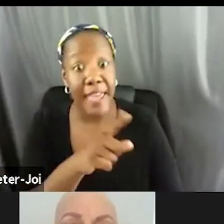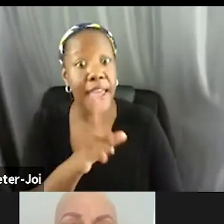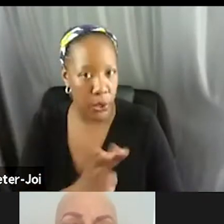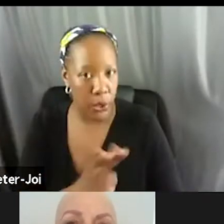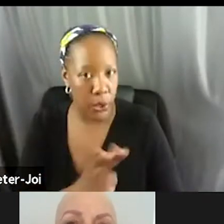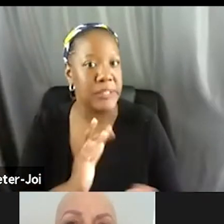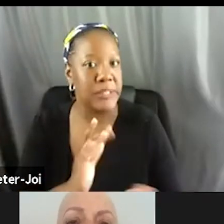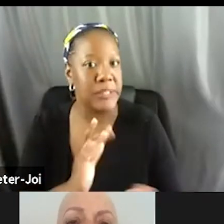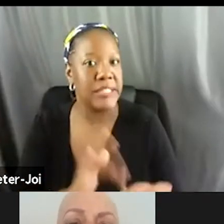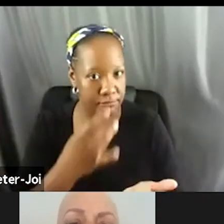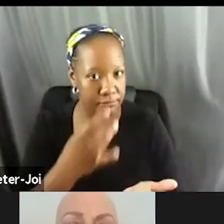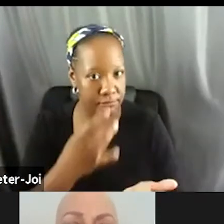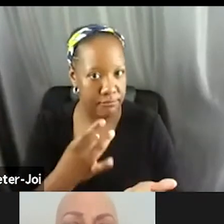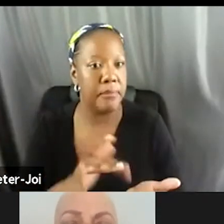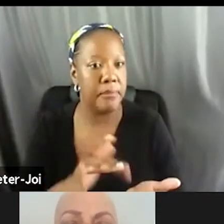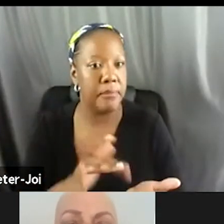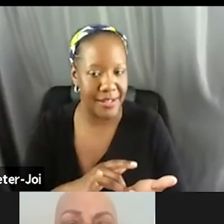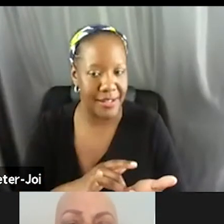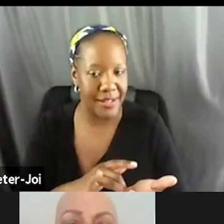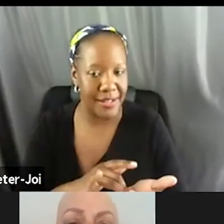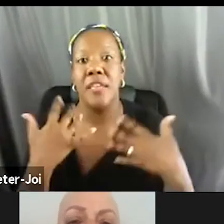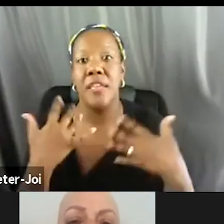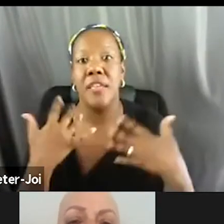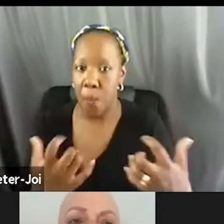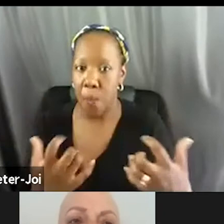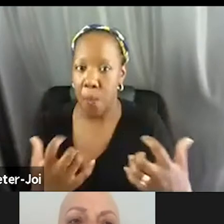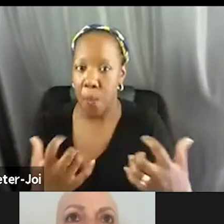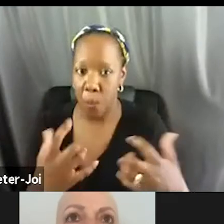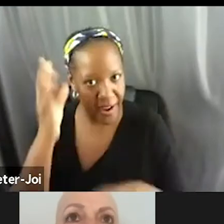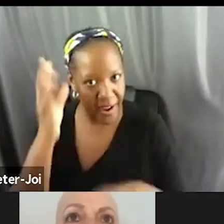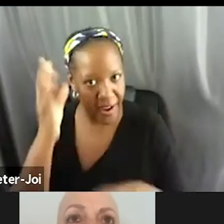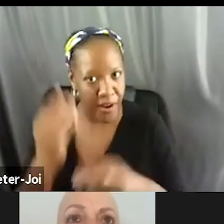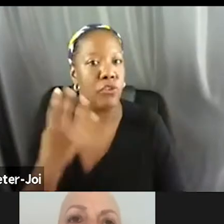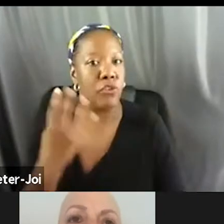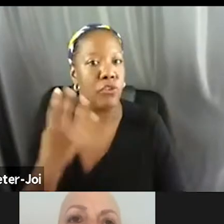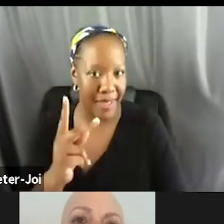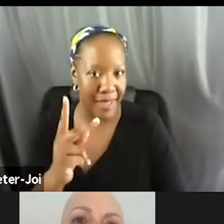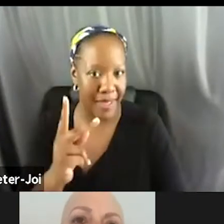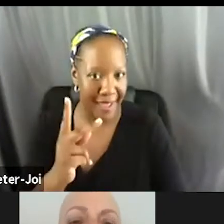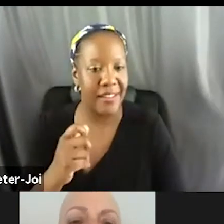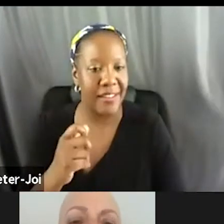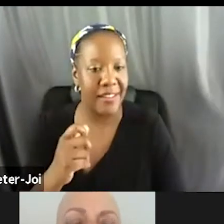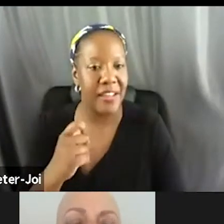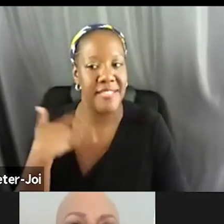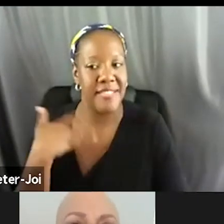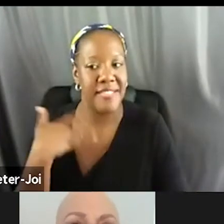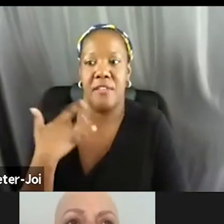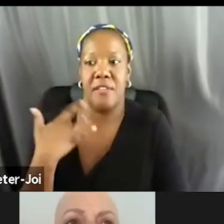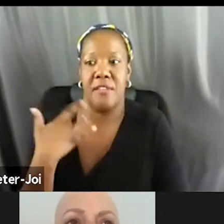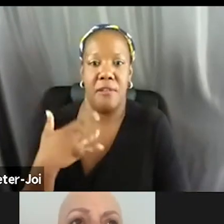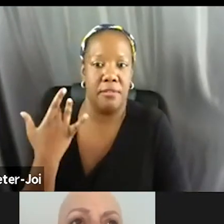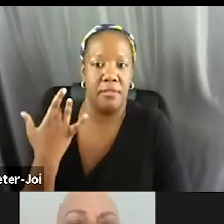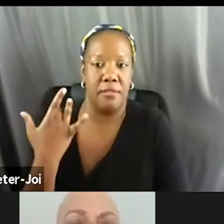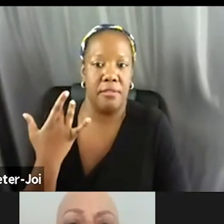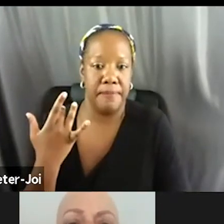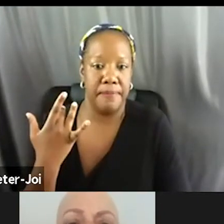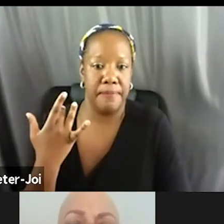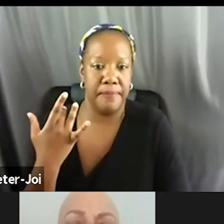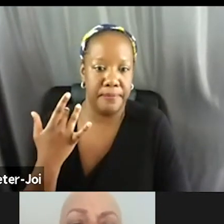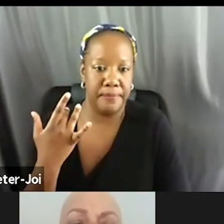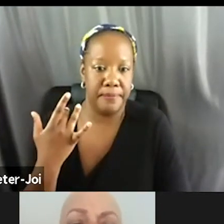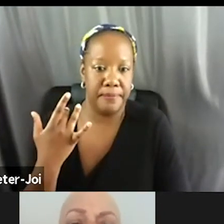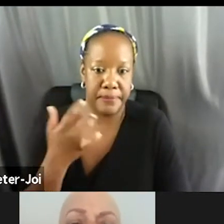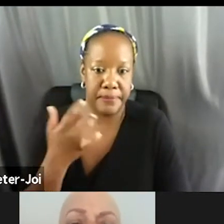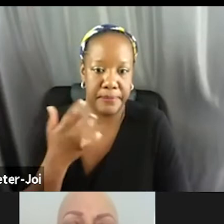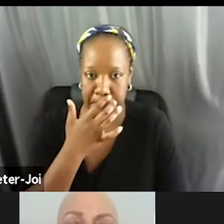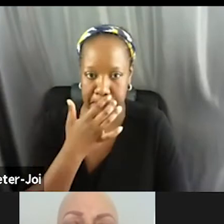medication, who are wanting their hair back, and who feel that, you know, that the chances they're